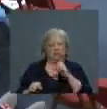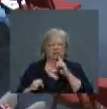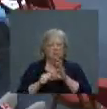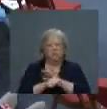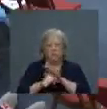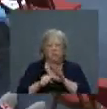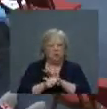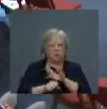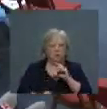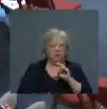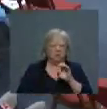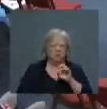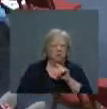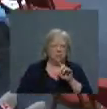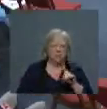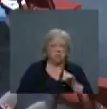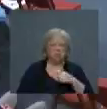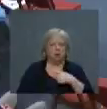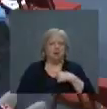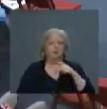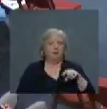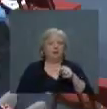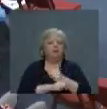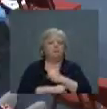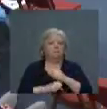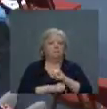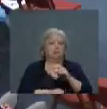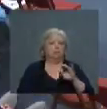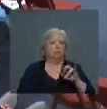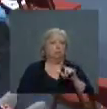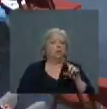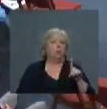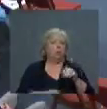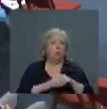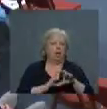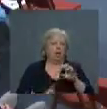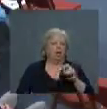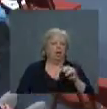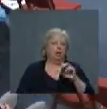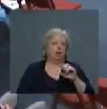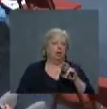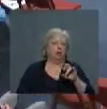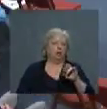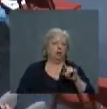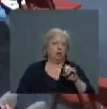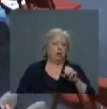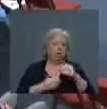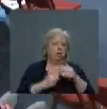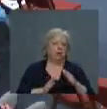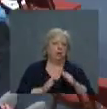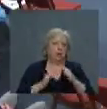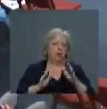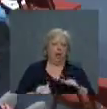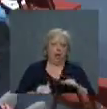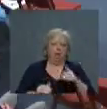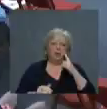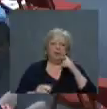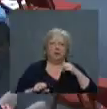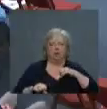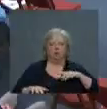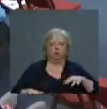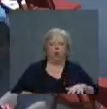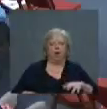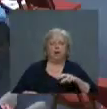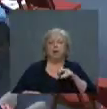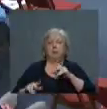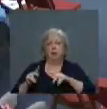mold because I've had to fight mold in a concrete block house. They sweat. And people are allergic to